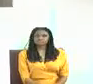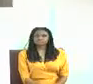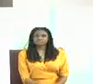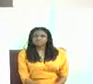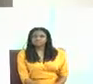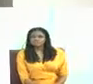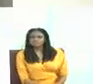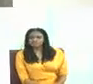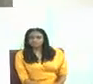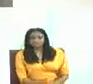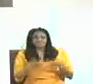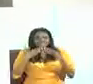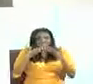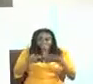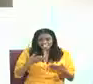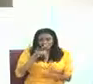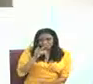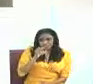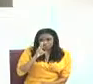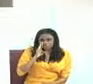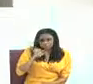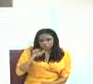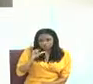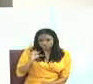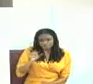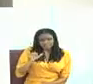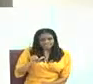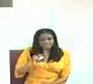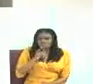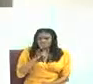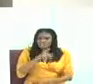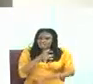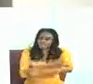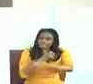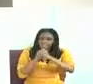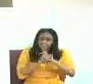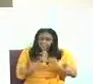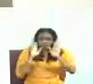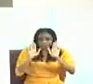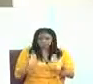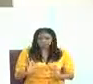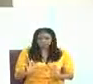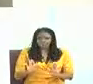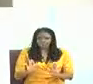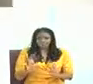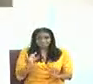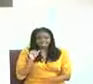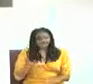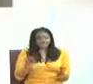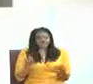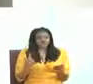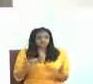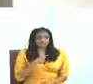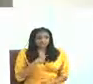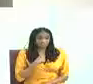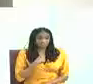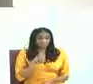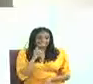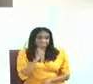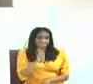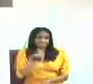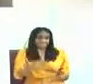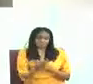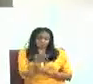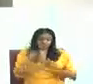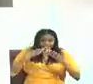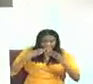interrupt Dr. Joyce. That was powerful. That was wonderful. And it was what we needed this morning. So thank